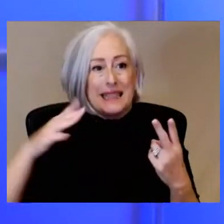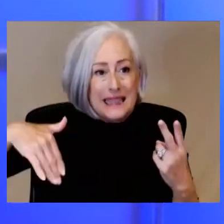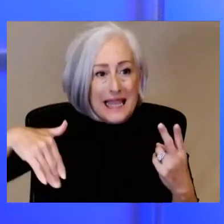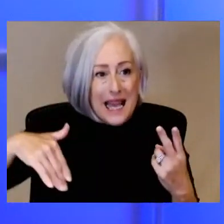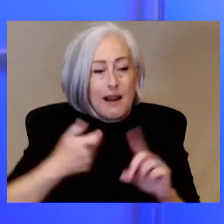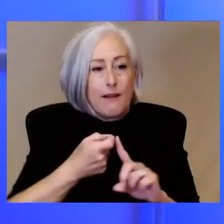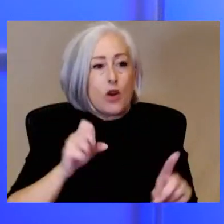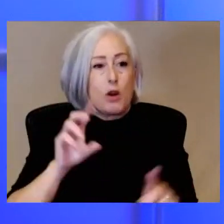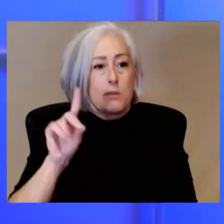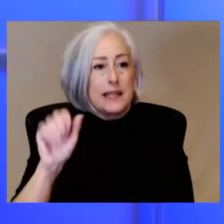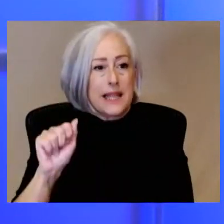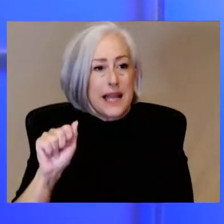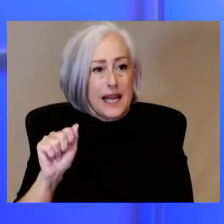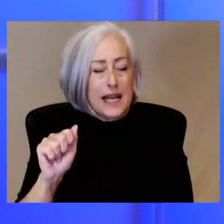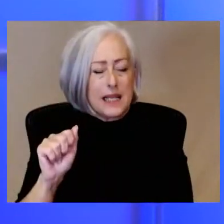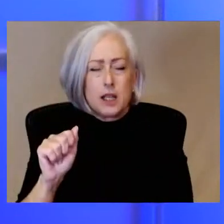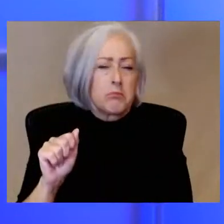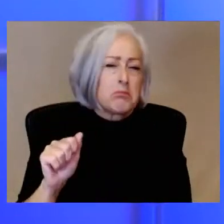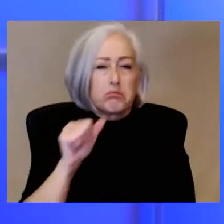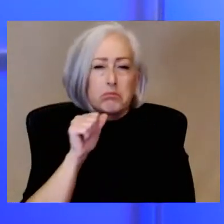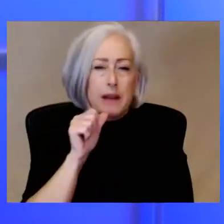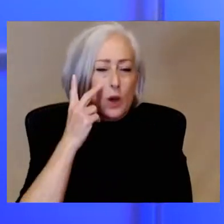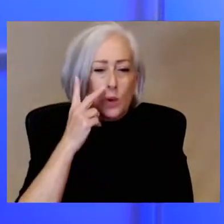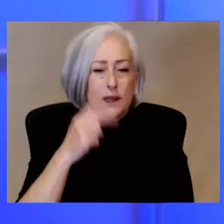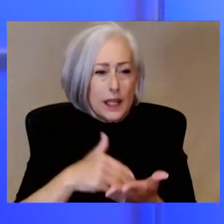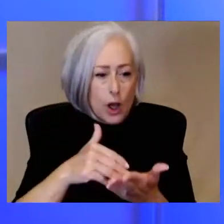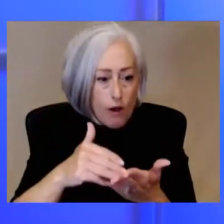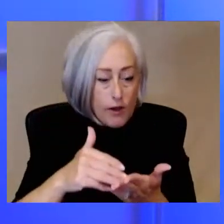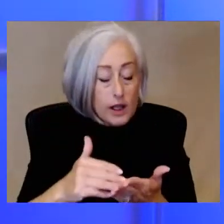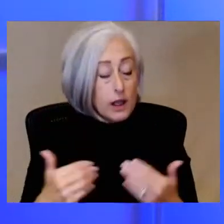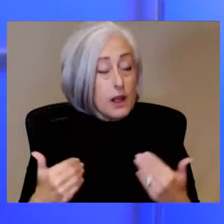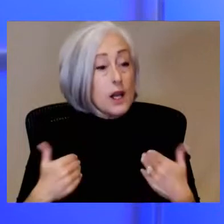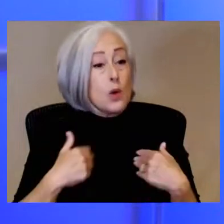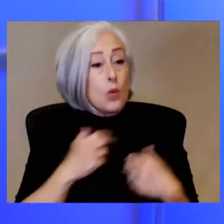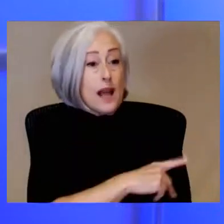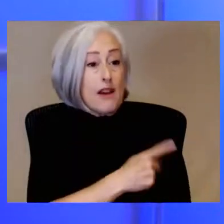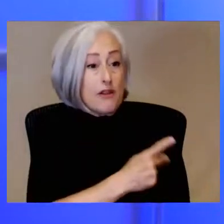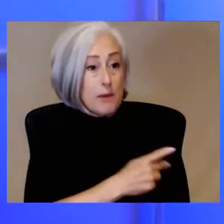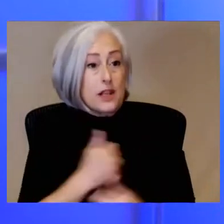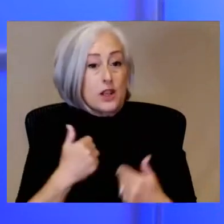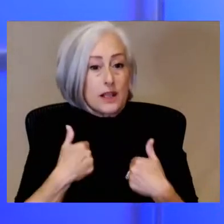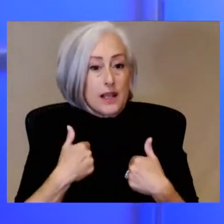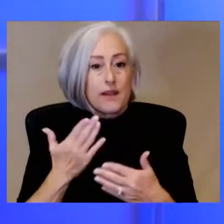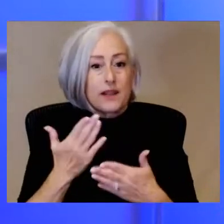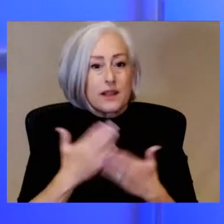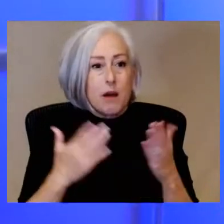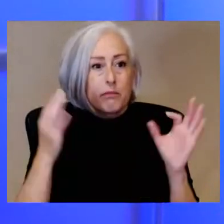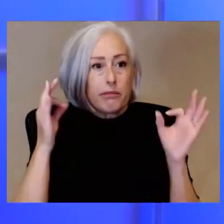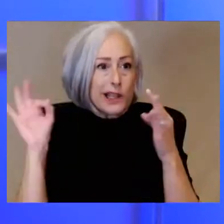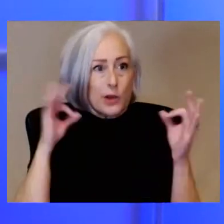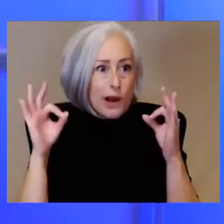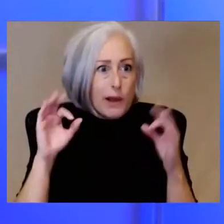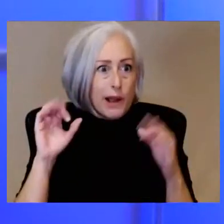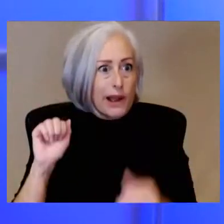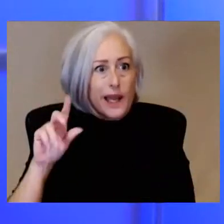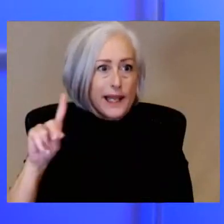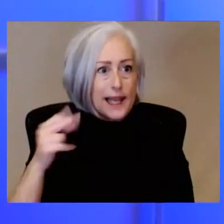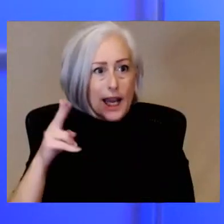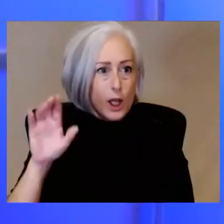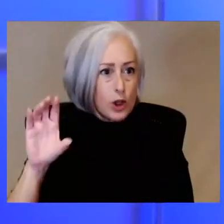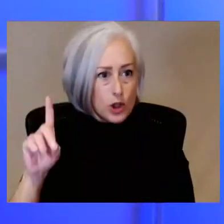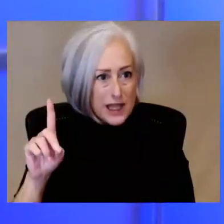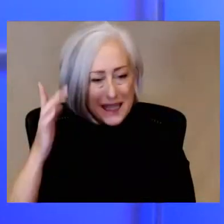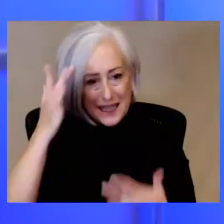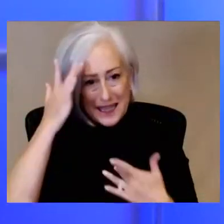I don't see it a whole lot, although we have patients who do have some sort of distractibility and ADHD symptoms, but I don't think